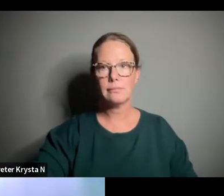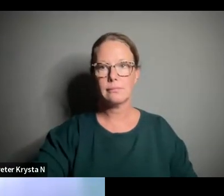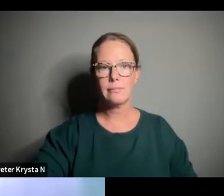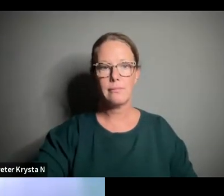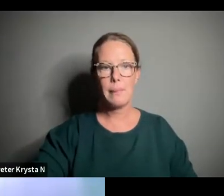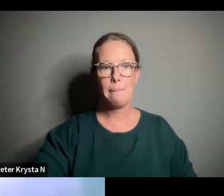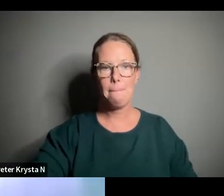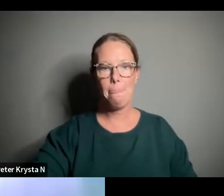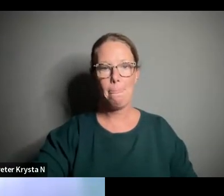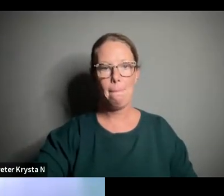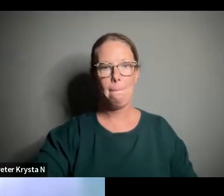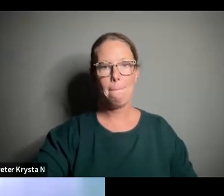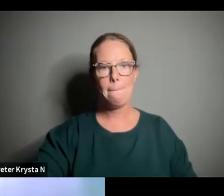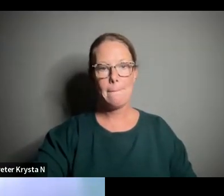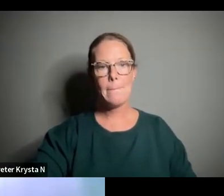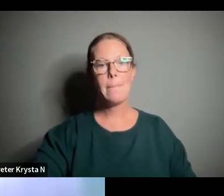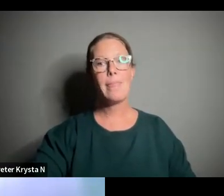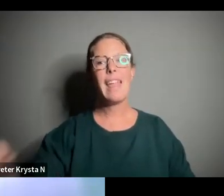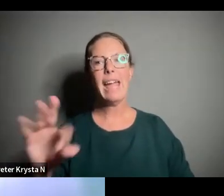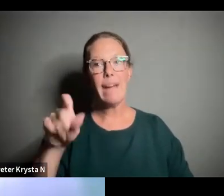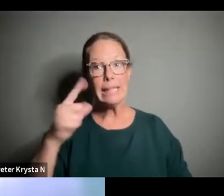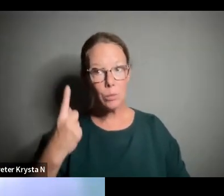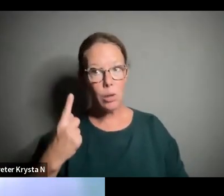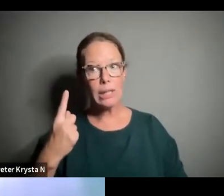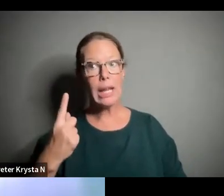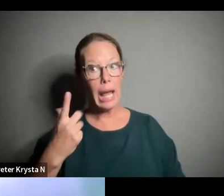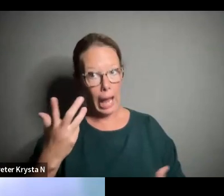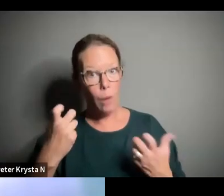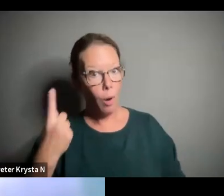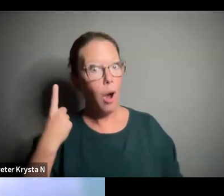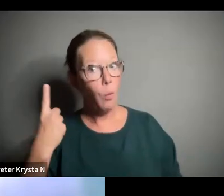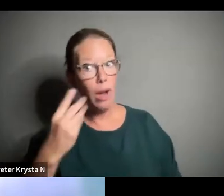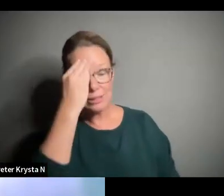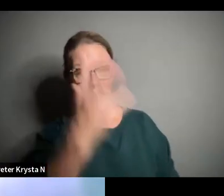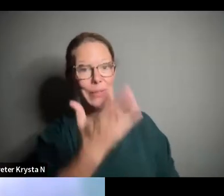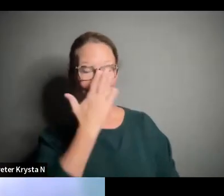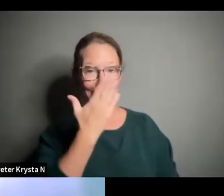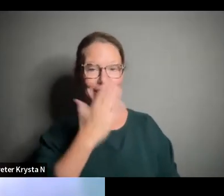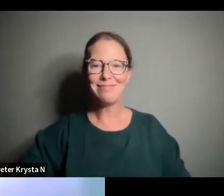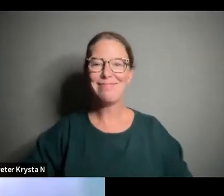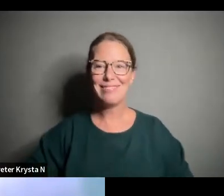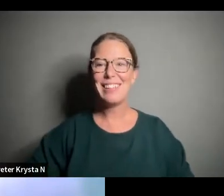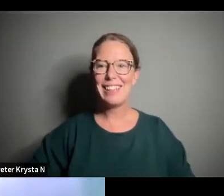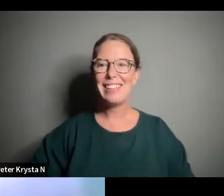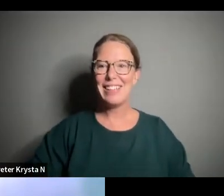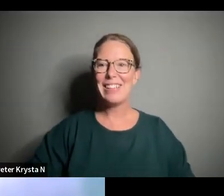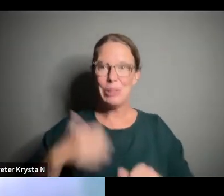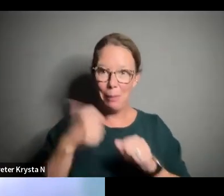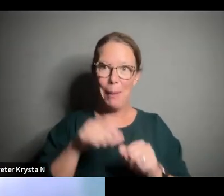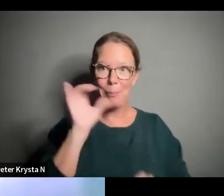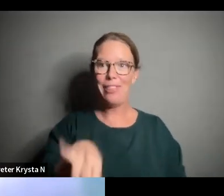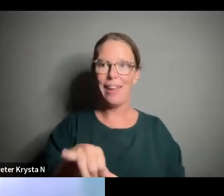Well, I will tell you this, if I ever need one, I want one. So Dr. Onders, remember that,